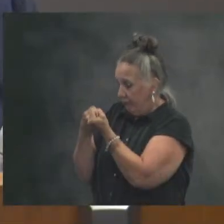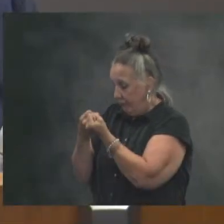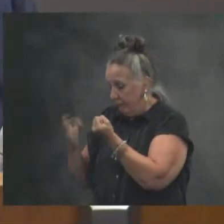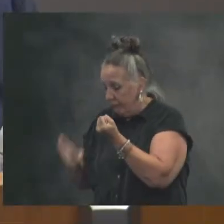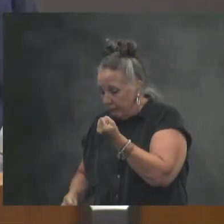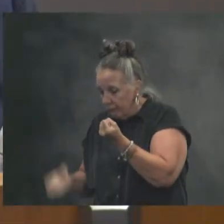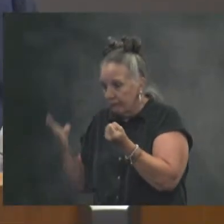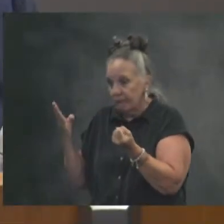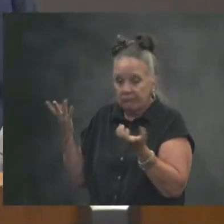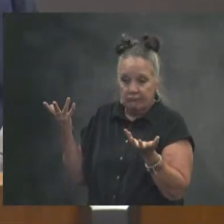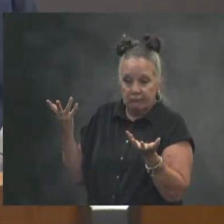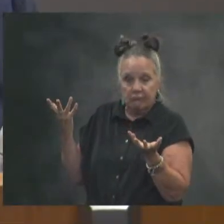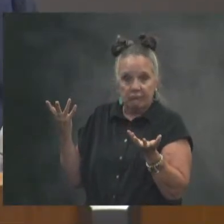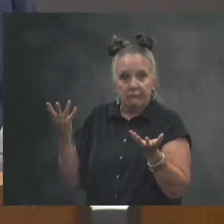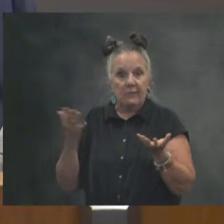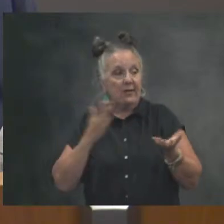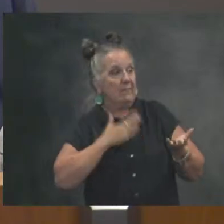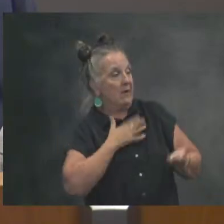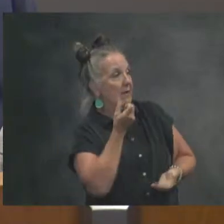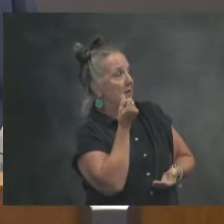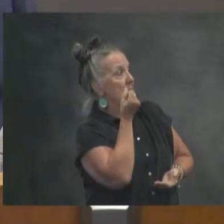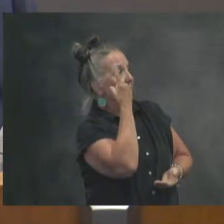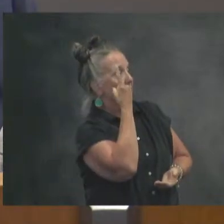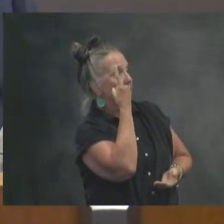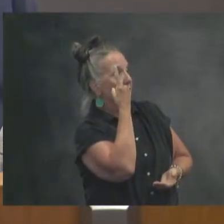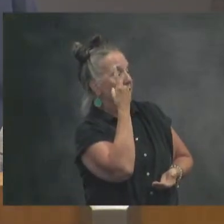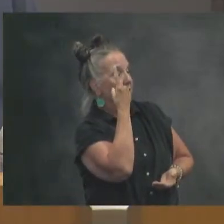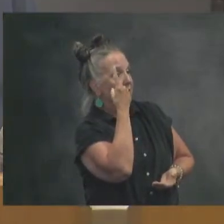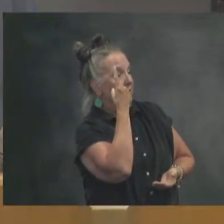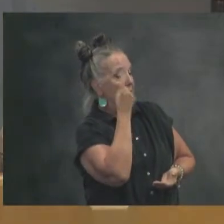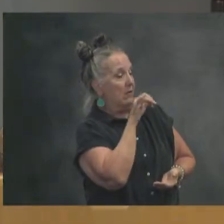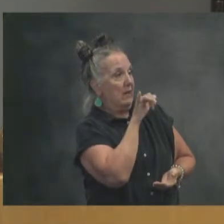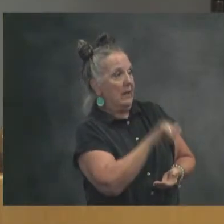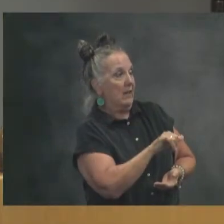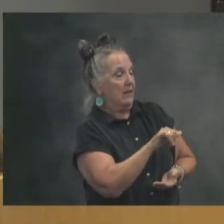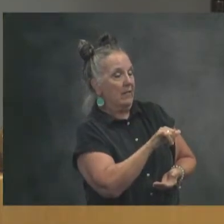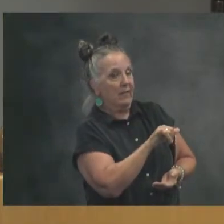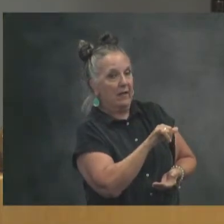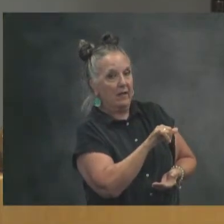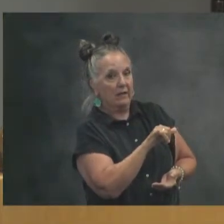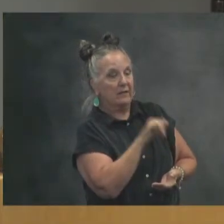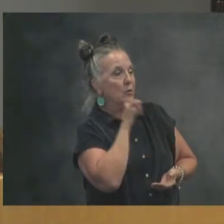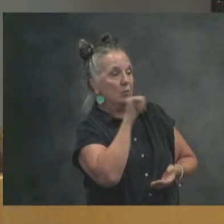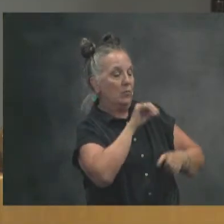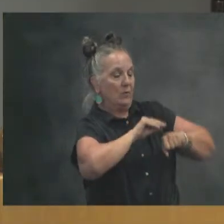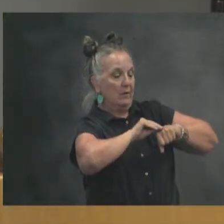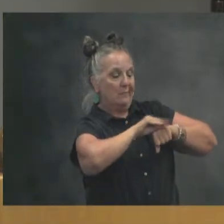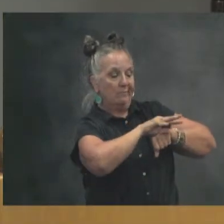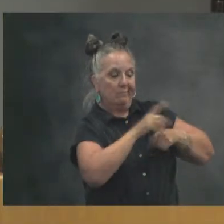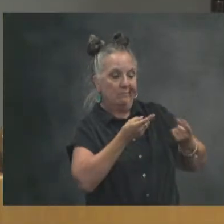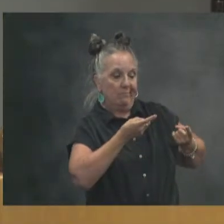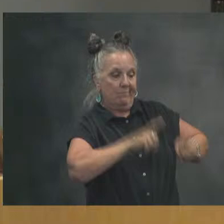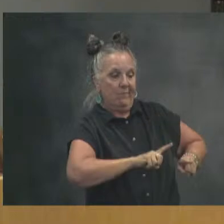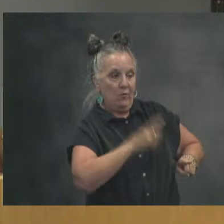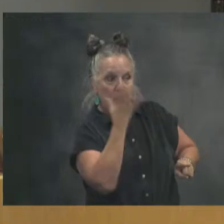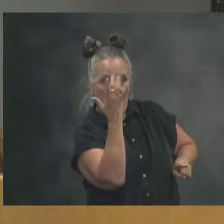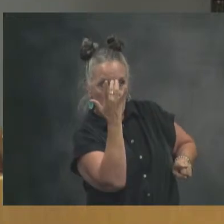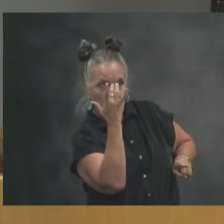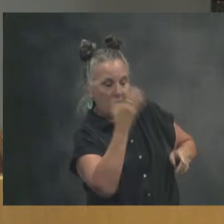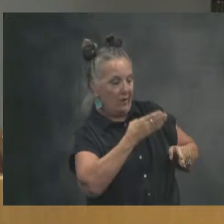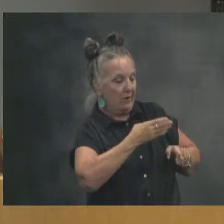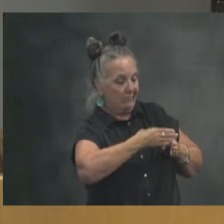be the people. And my understanding is that would not be in effect because there was